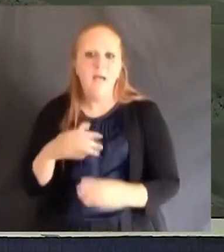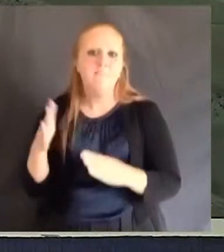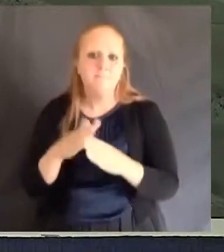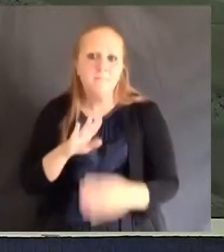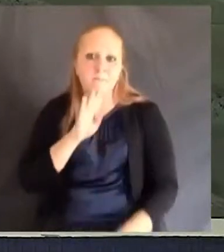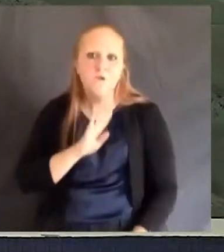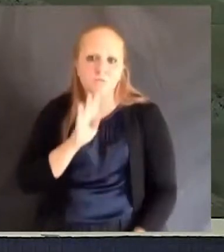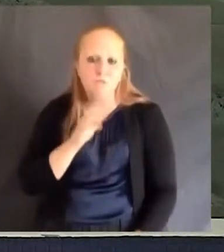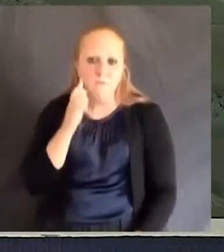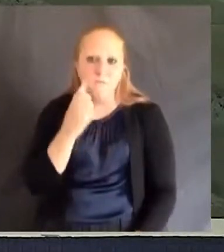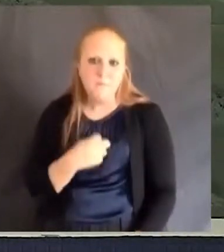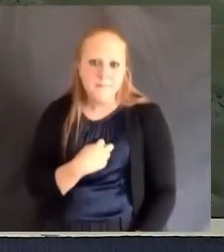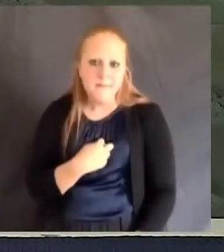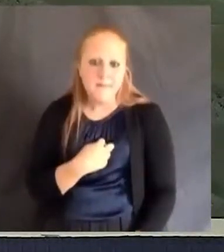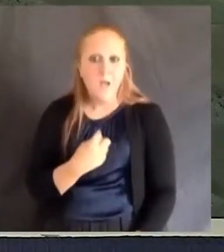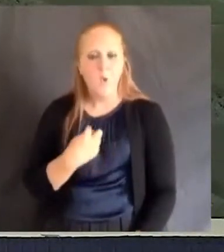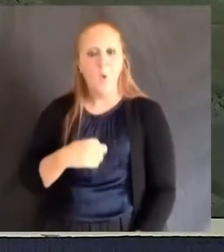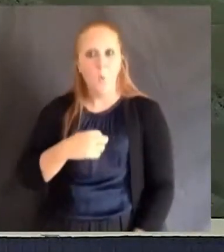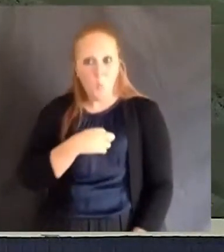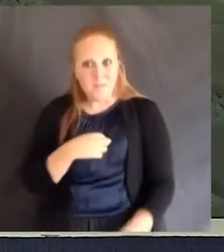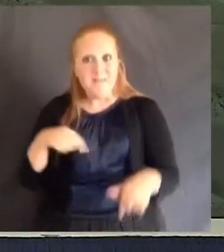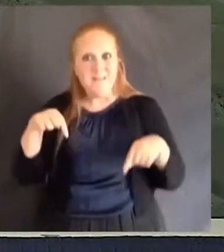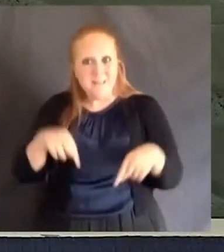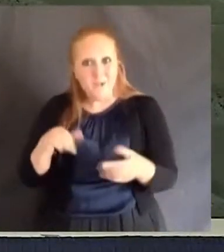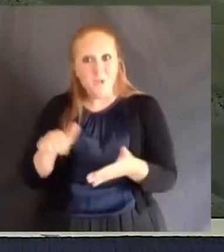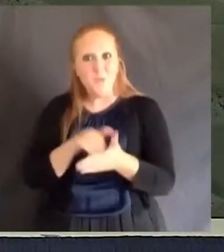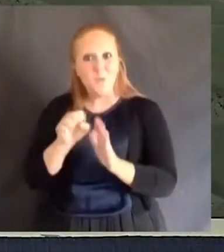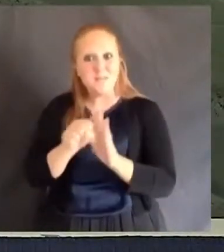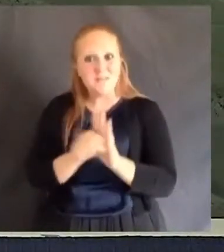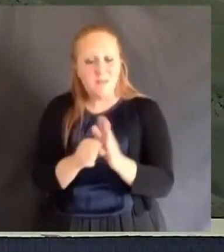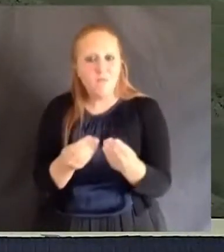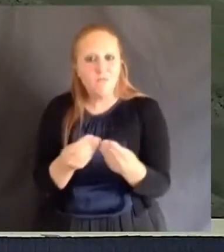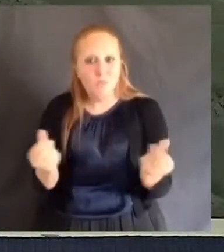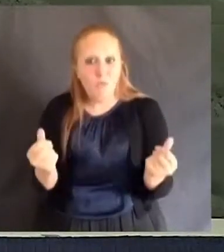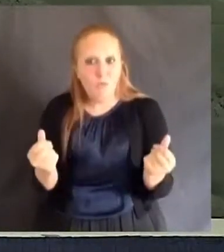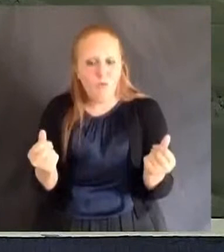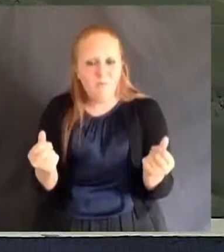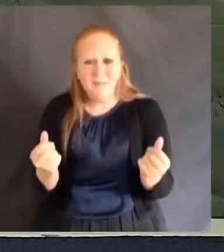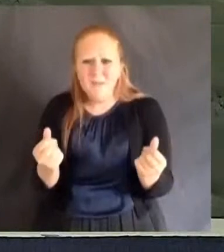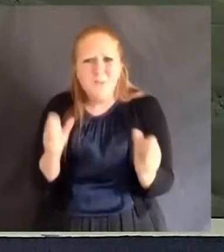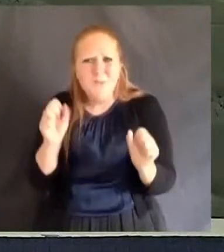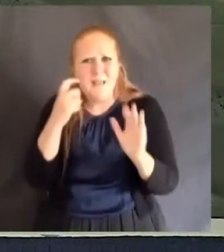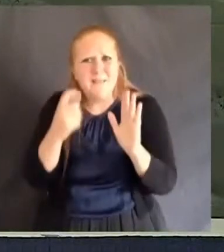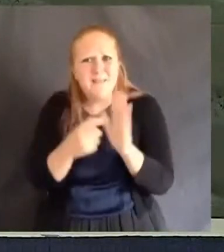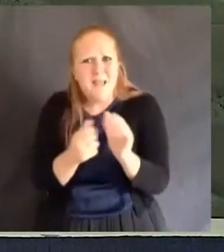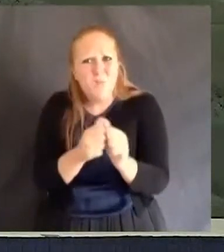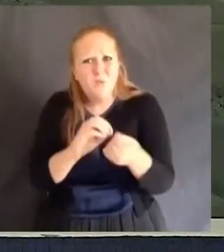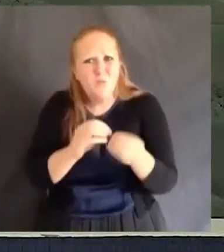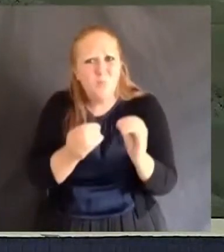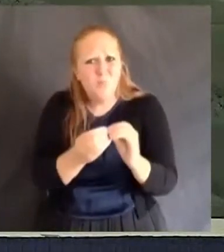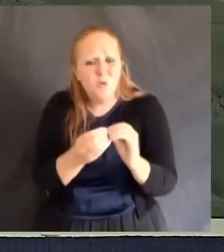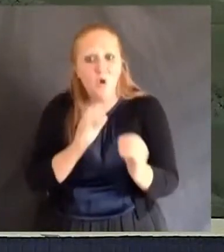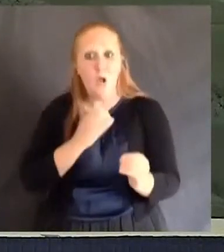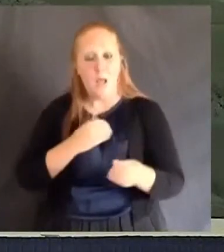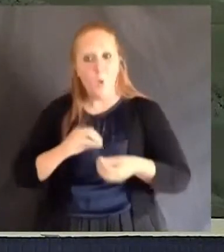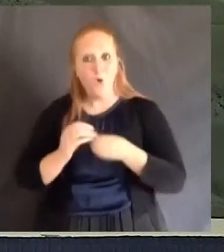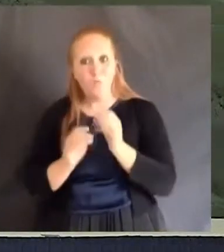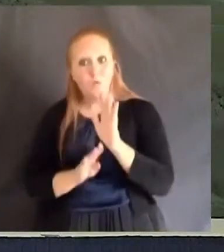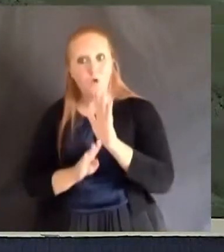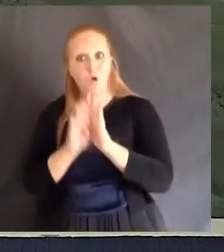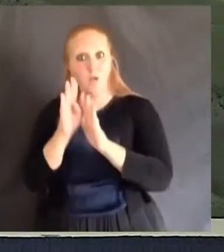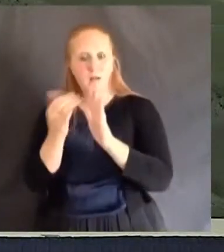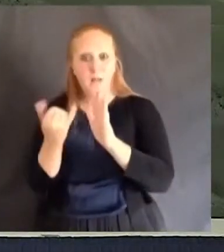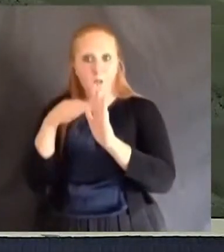you didn't. Yes, we did. It's in the numbers. Otherwise, how did we turn around that infection rate?